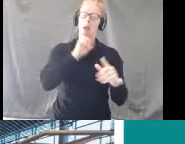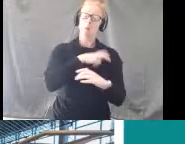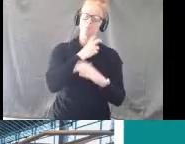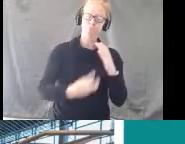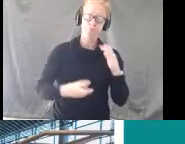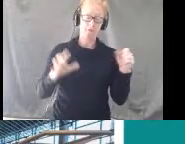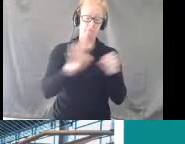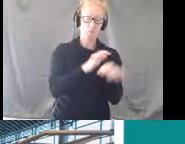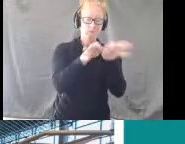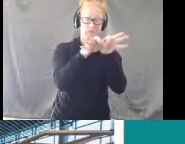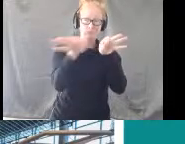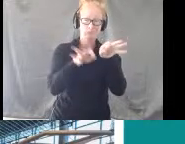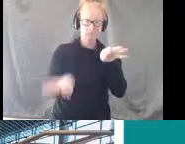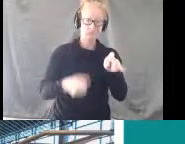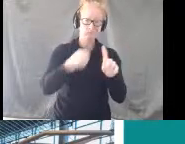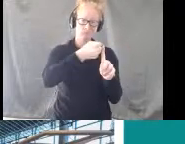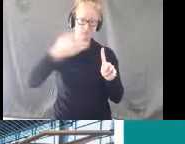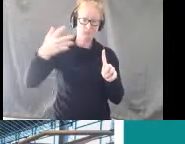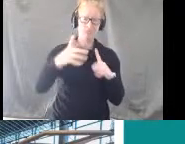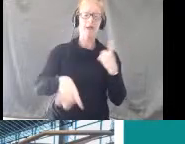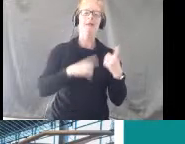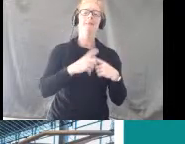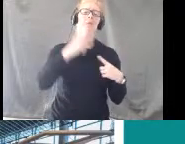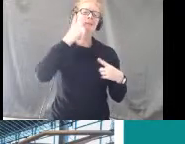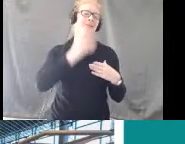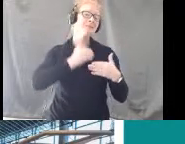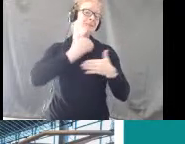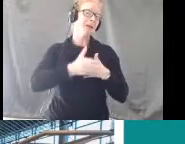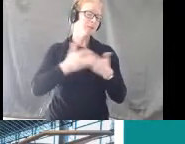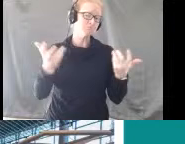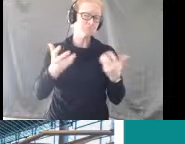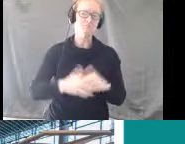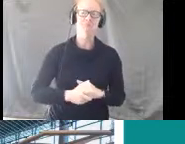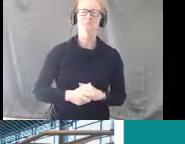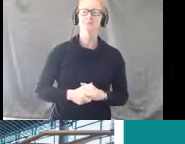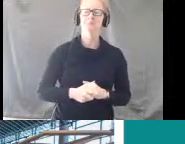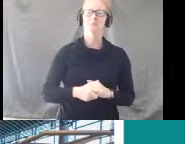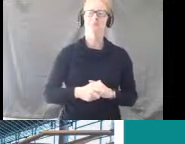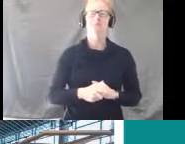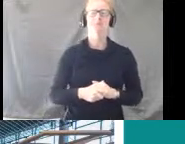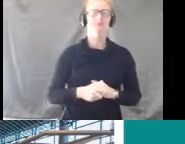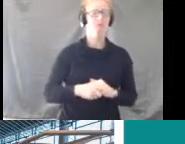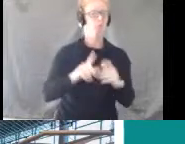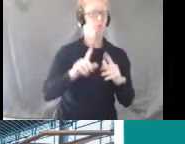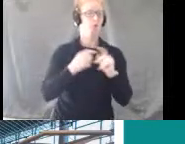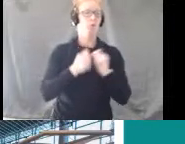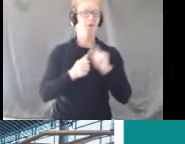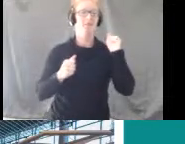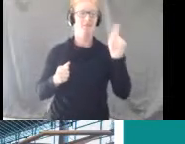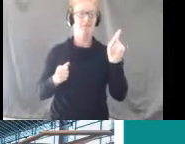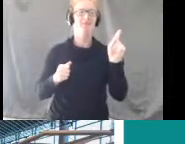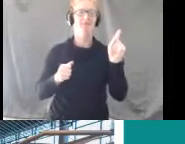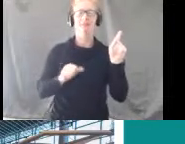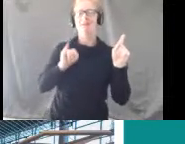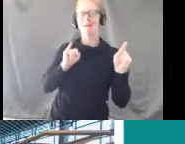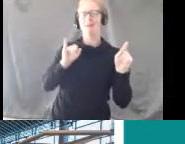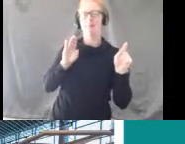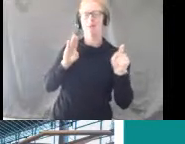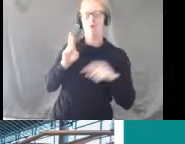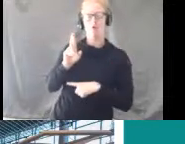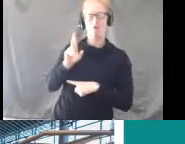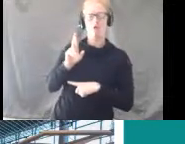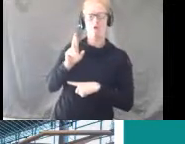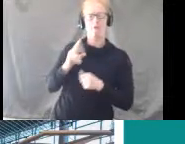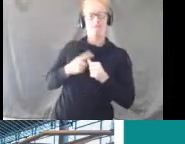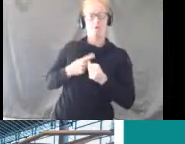were specifically, and then take a look at next steps. So we're starting here with what IBR did to collect some